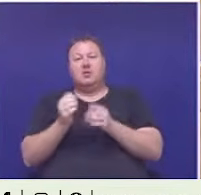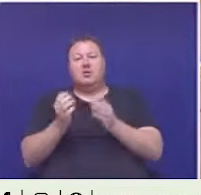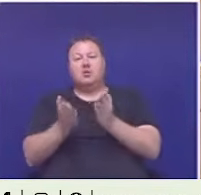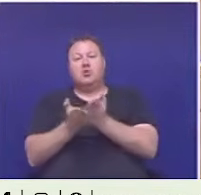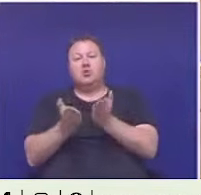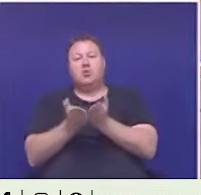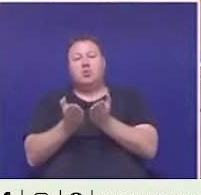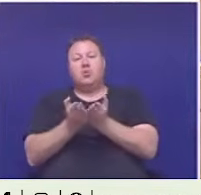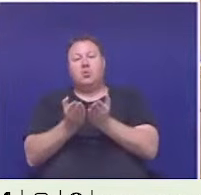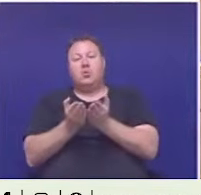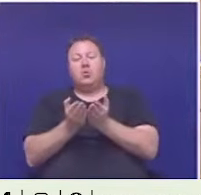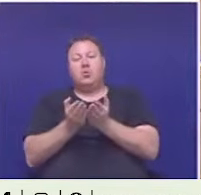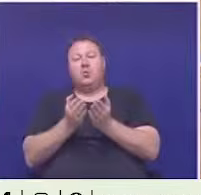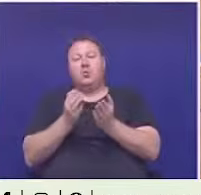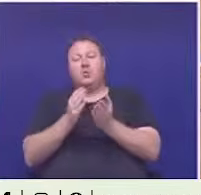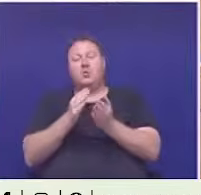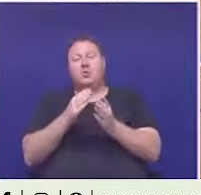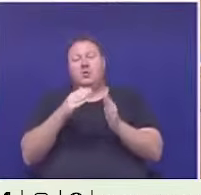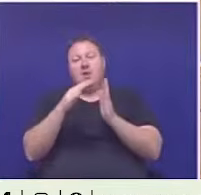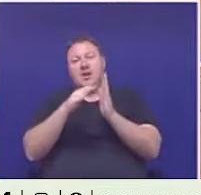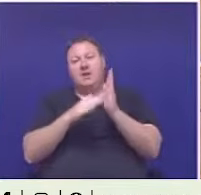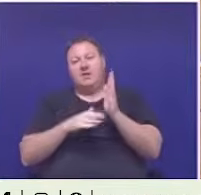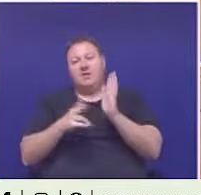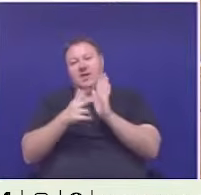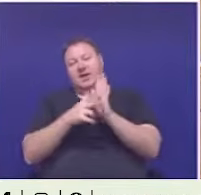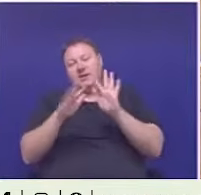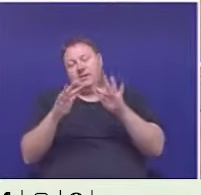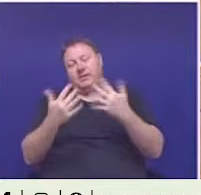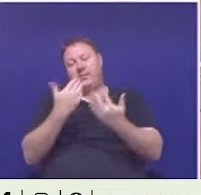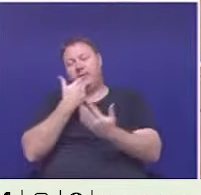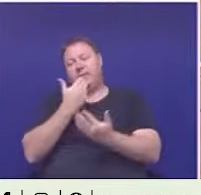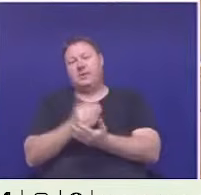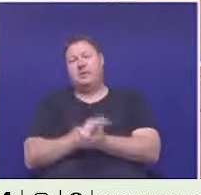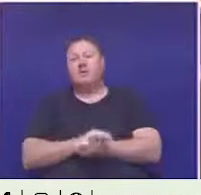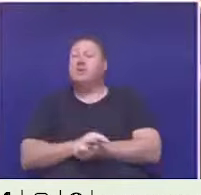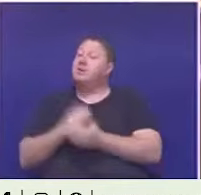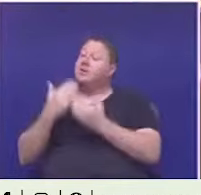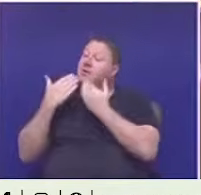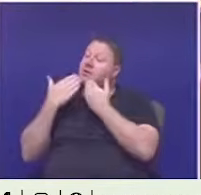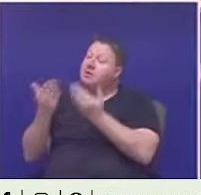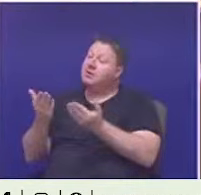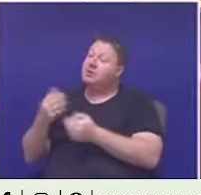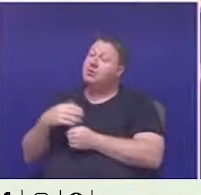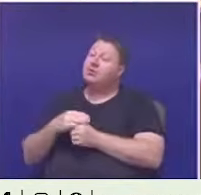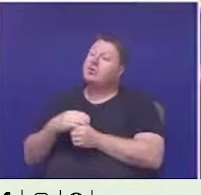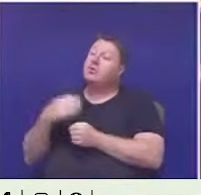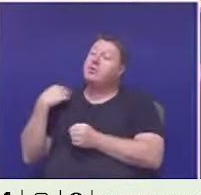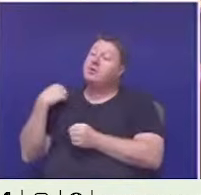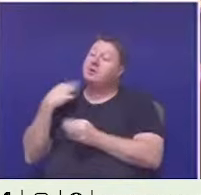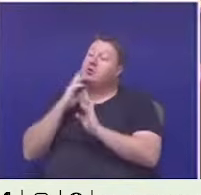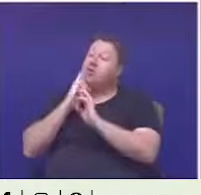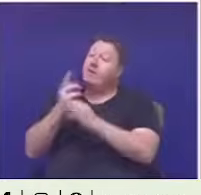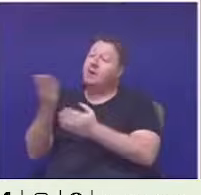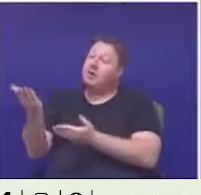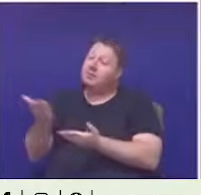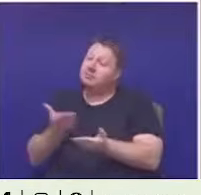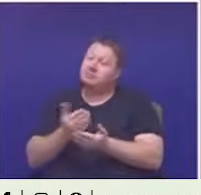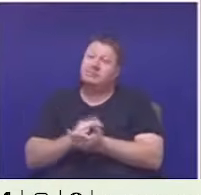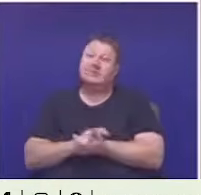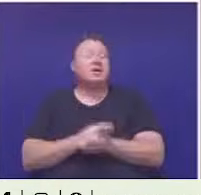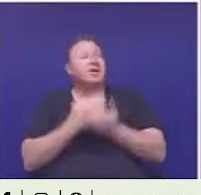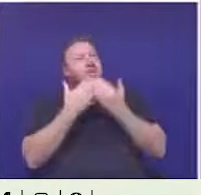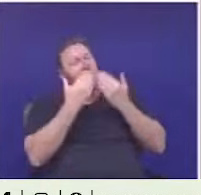school-level act? Thank you. Thank you, Honourable Kennedy. If you can reply to that, please, Minister. Thank you very much, Honourable